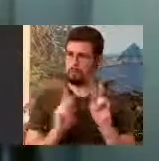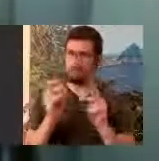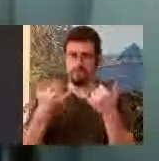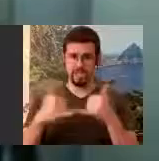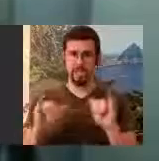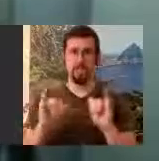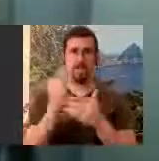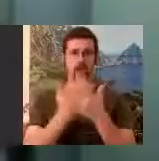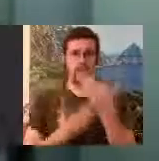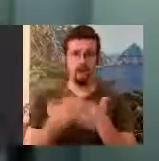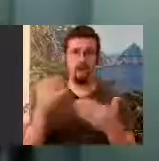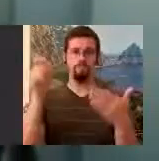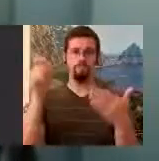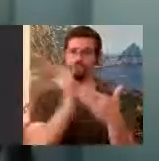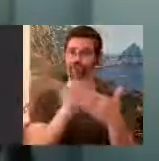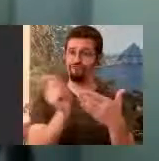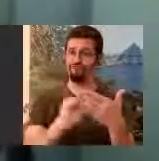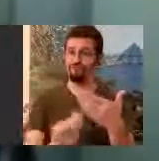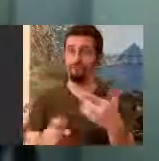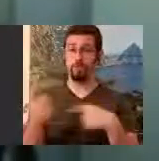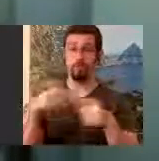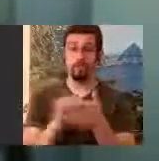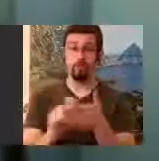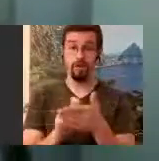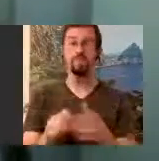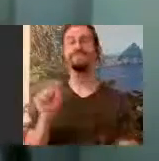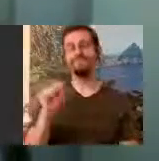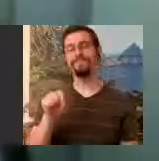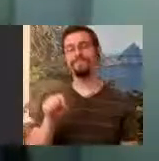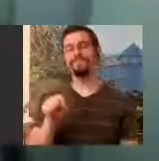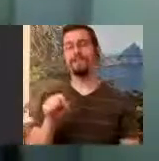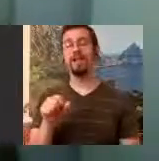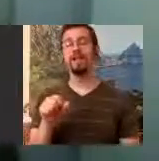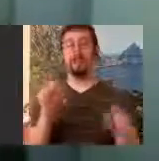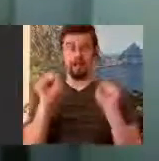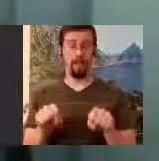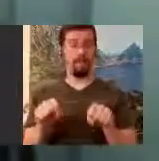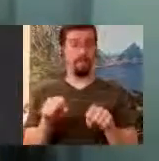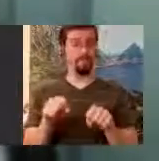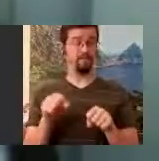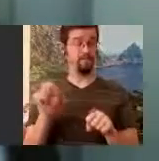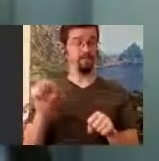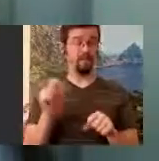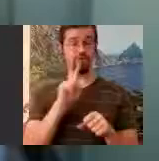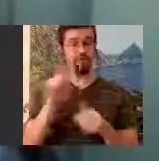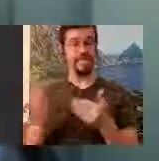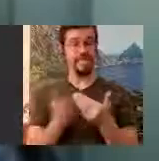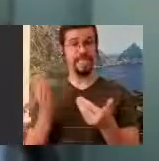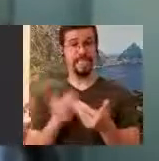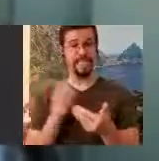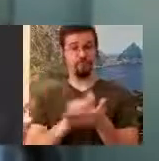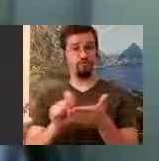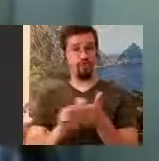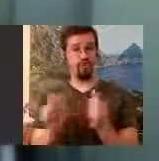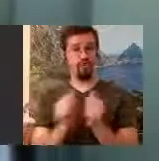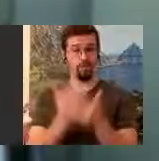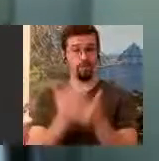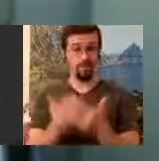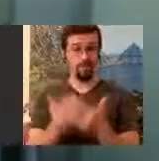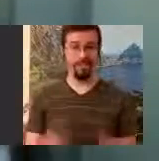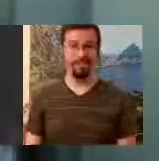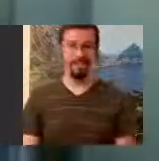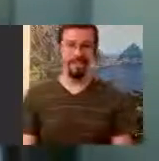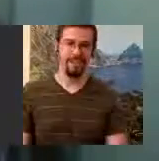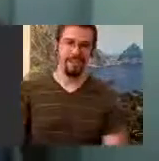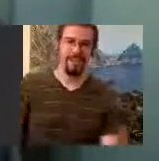they? Yeah, we observed that, and we can confirm that it's very easy to write by hand. So, you know,